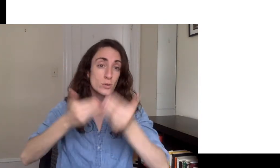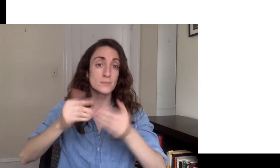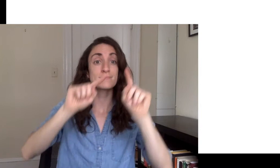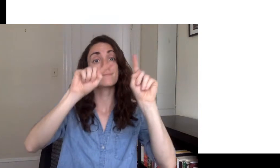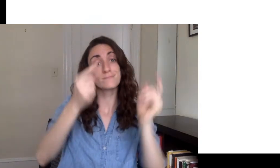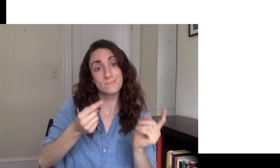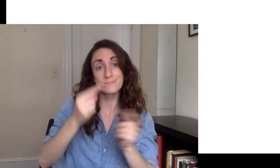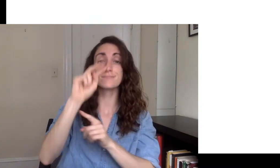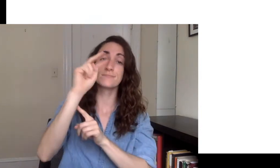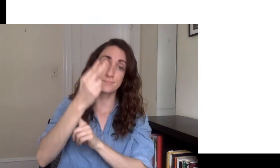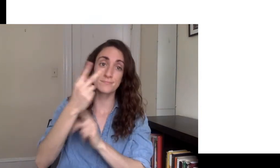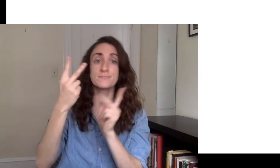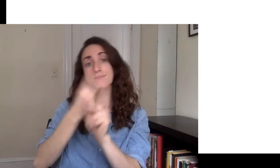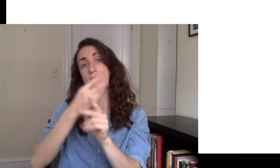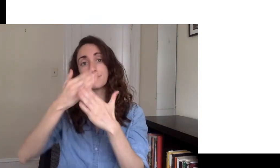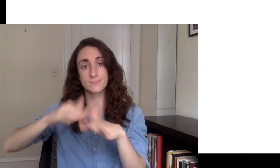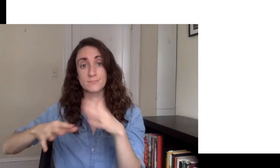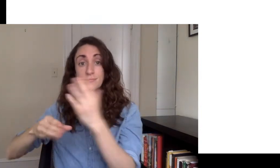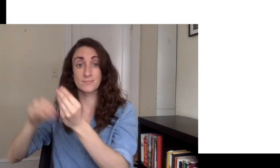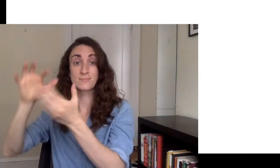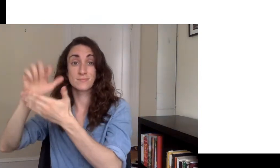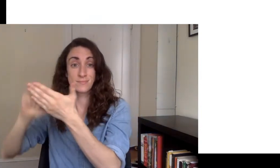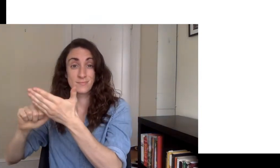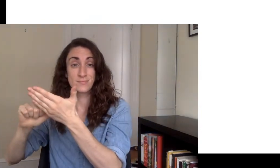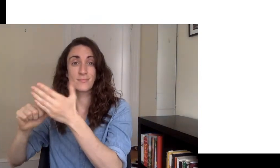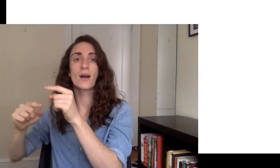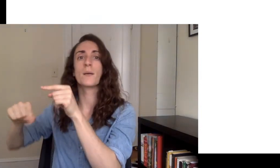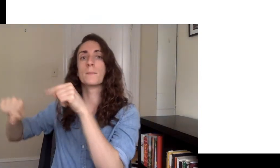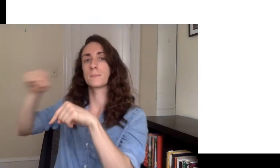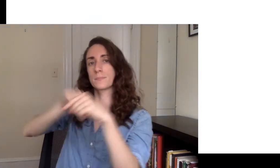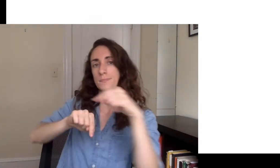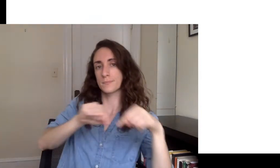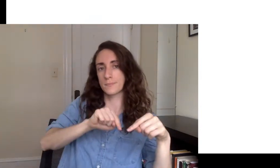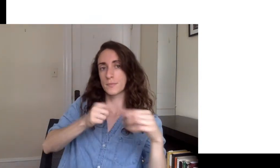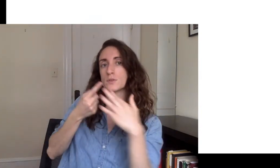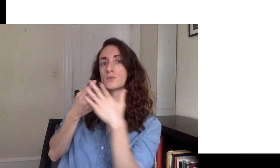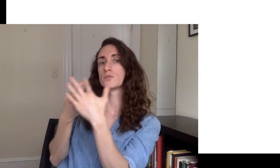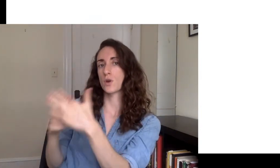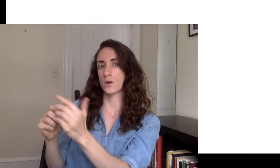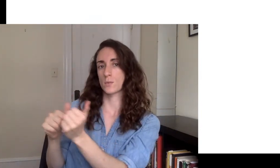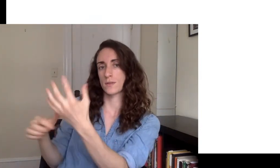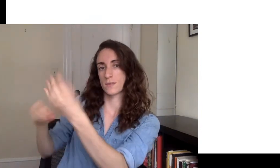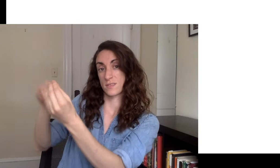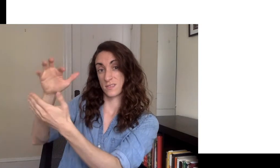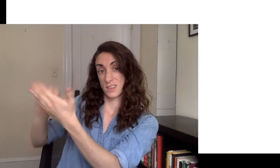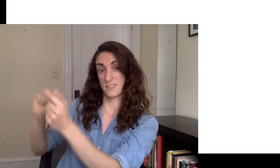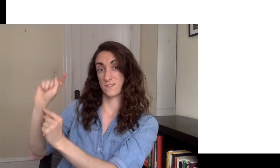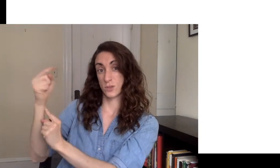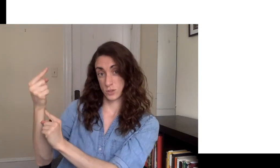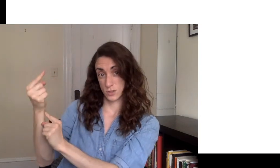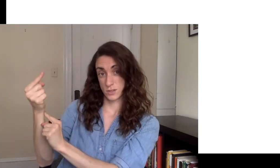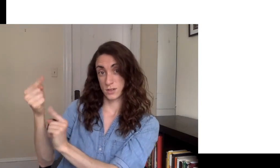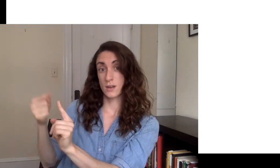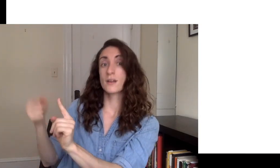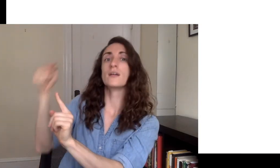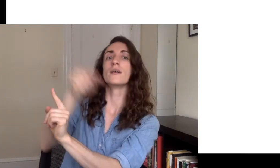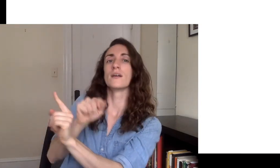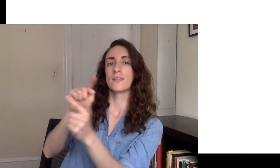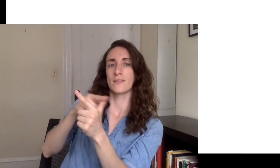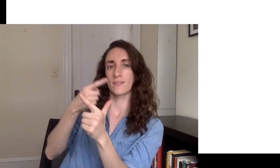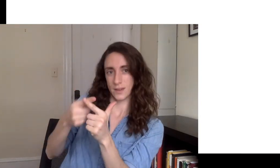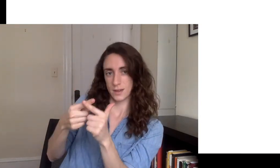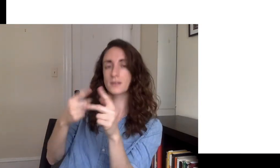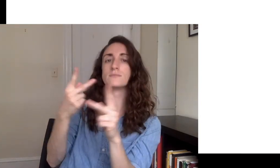working opposite from the typical order of operations. Parentheses, exponents, multiply and divide, add and subtract. We're going to reverse that. First, we'll do the